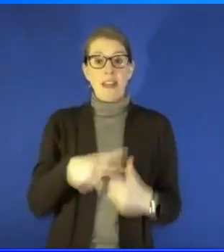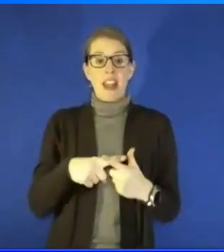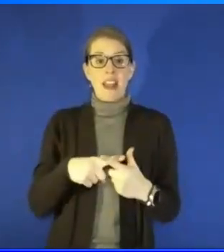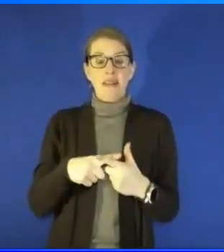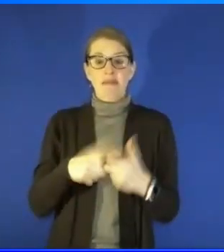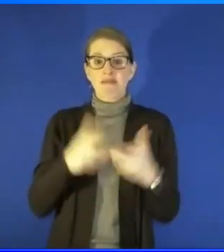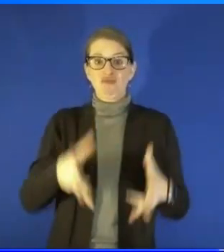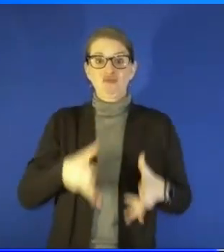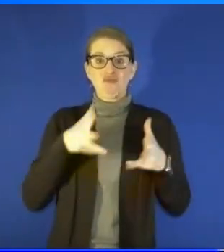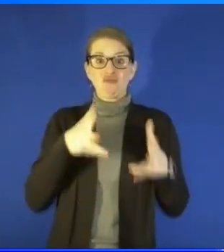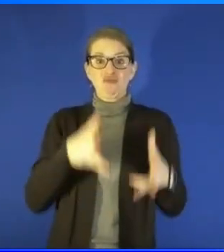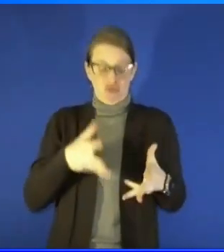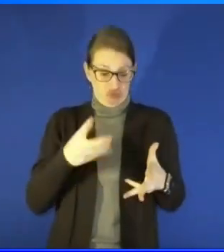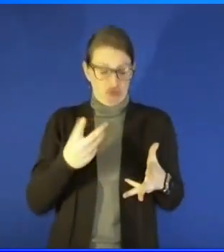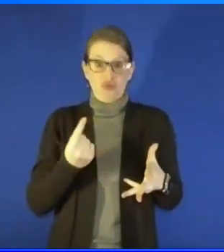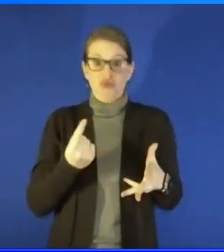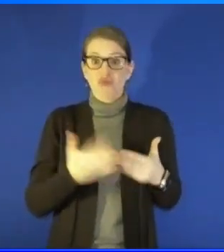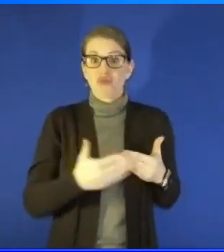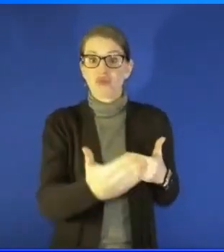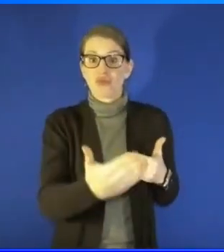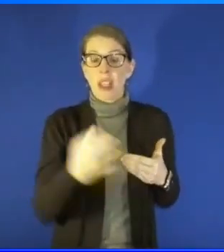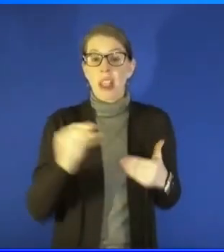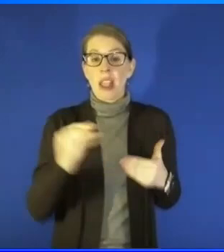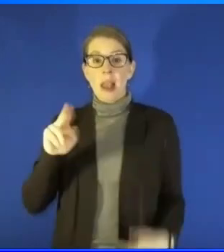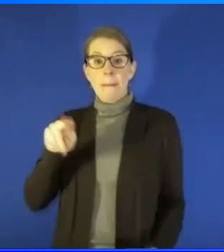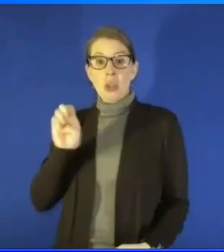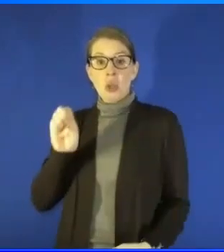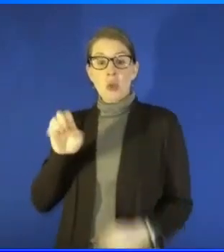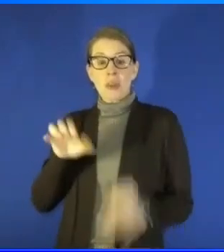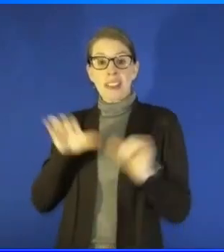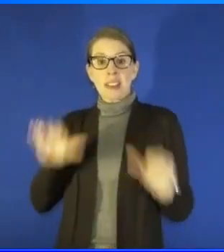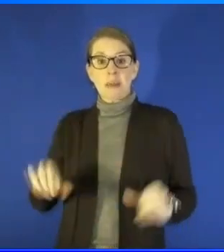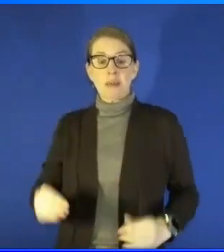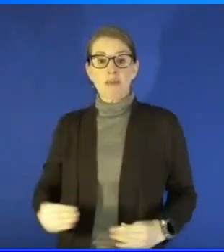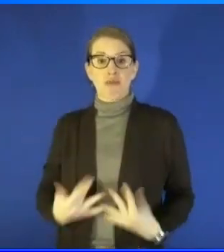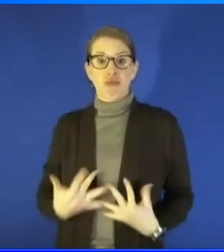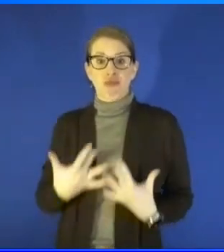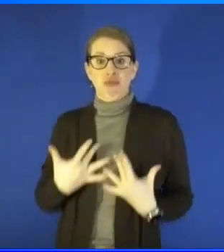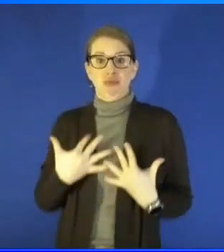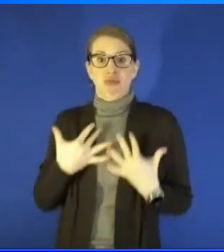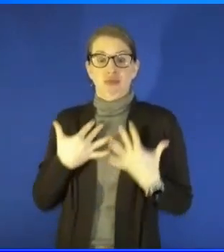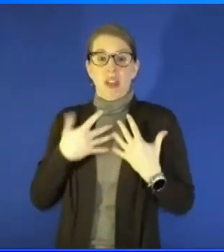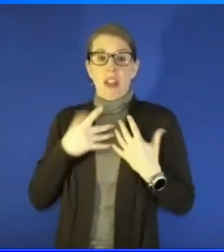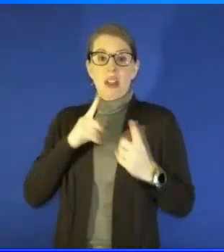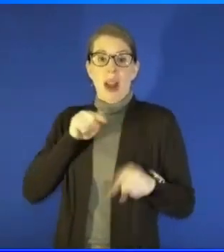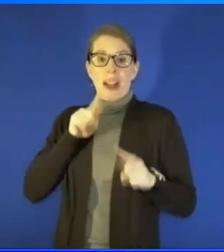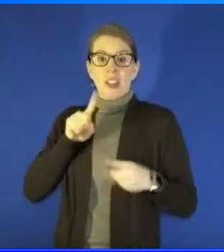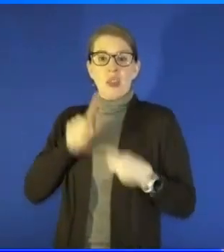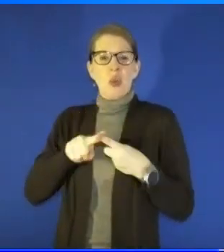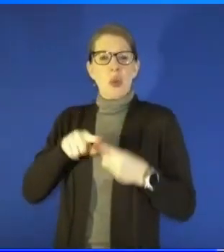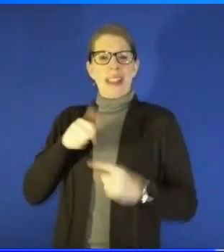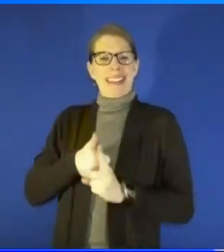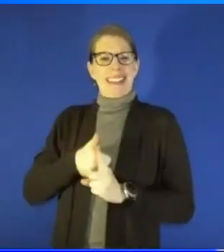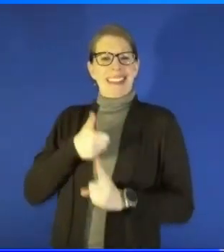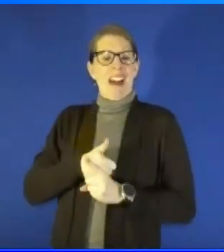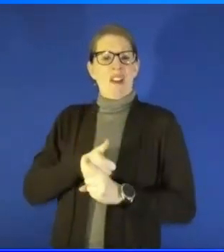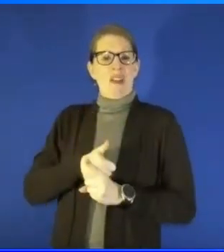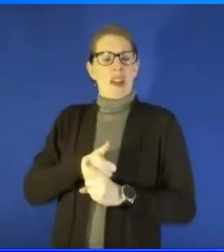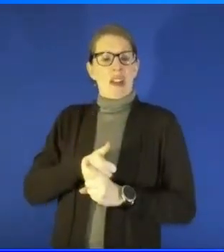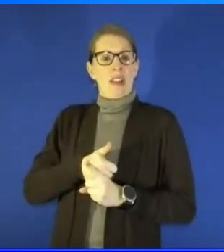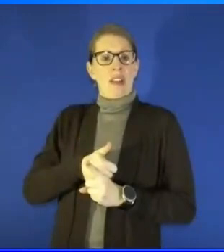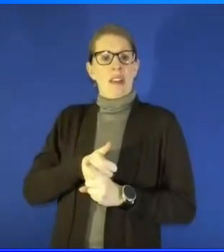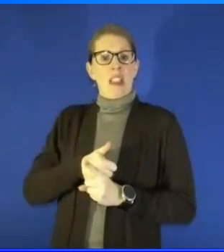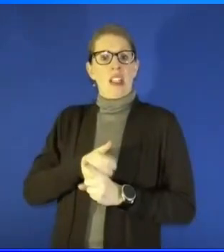effect because our immune system is now revved up and it's reacting sometimes to itself. It can react to the